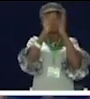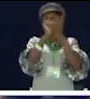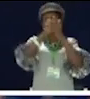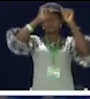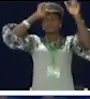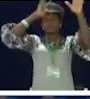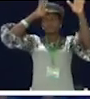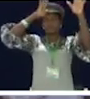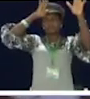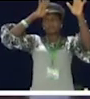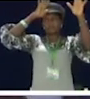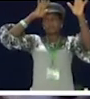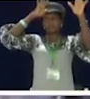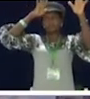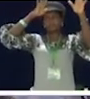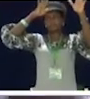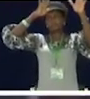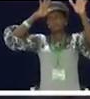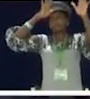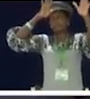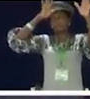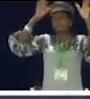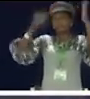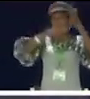Open your mouth and cry unto him.